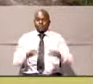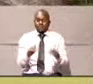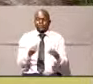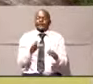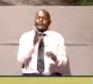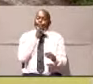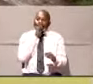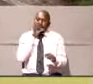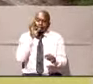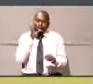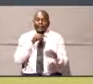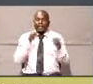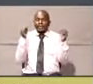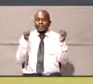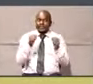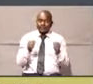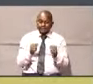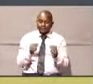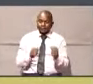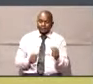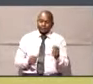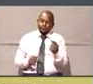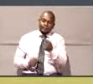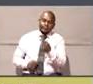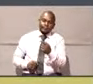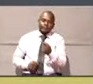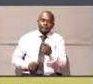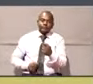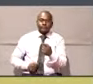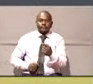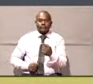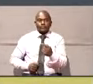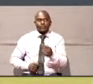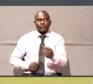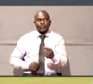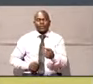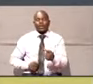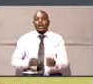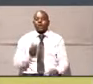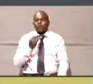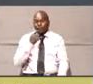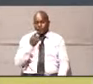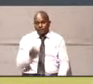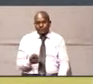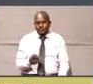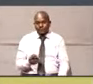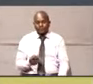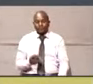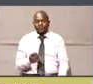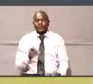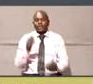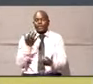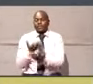warming, and diseases. People, those who went to develop that area, that estate down